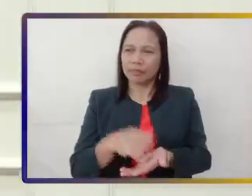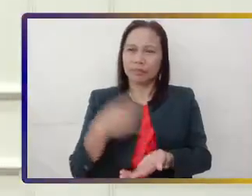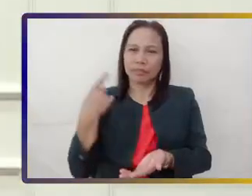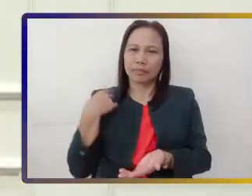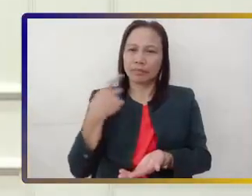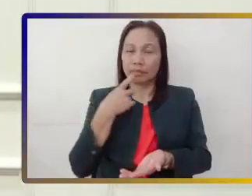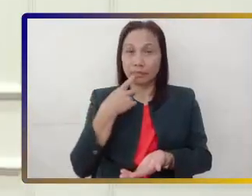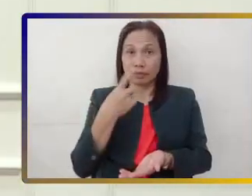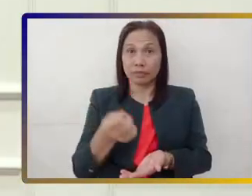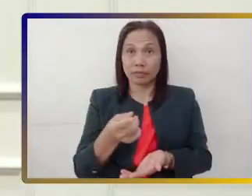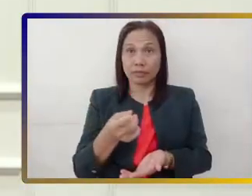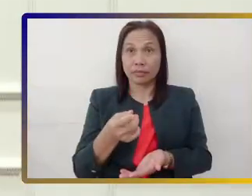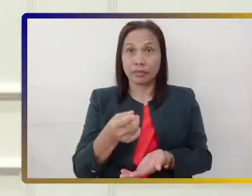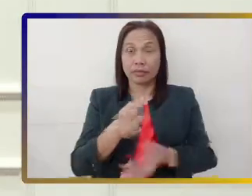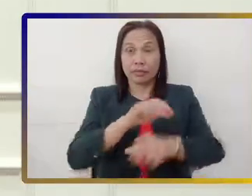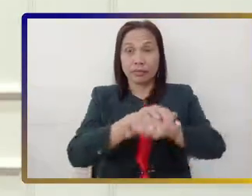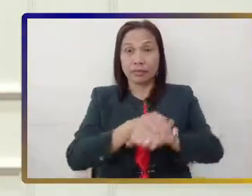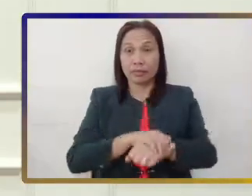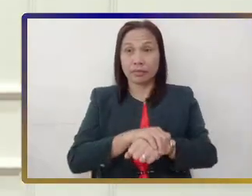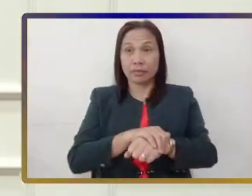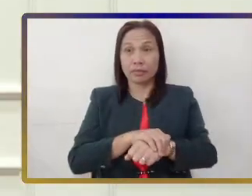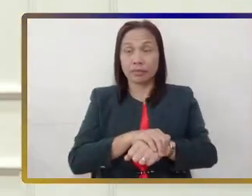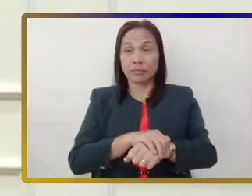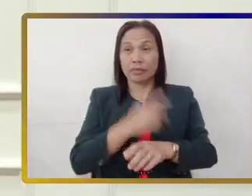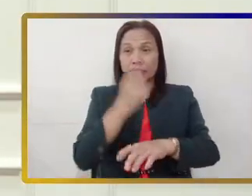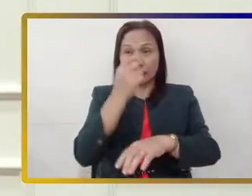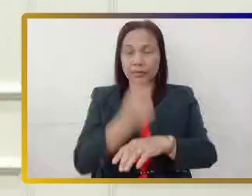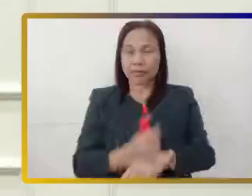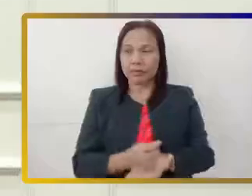about holding the traditions